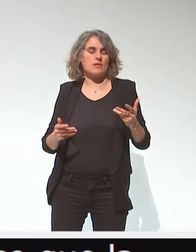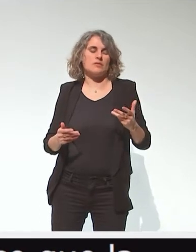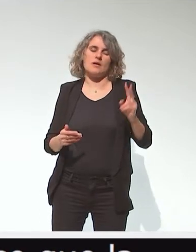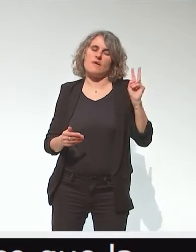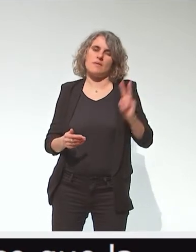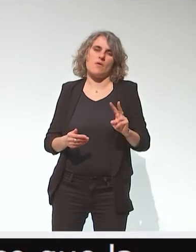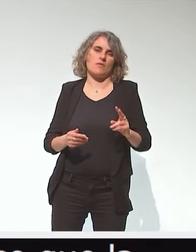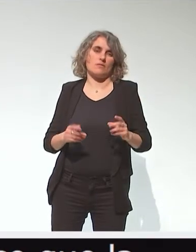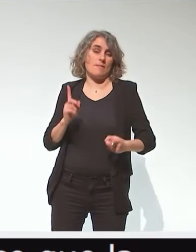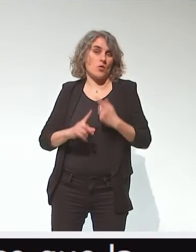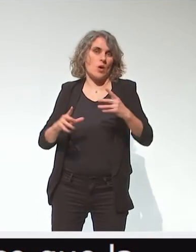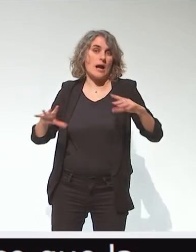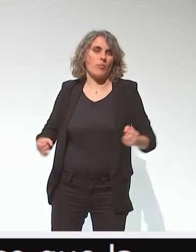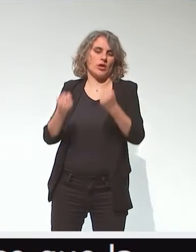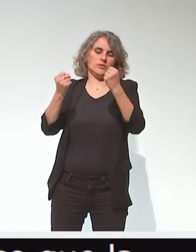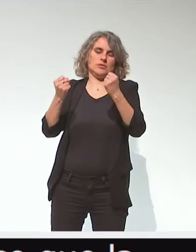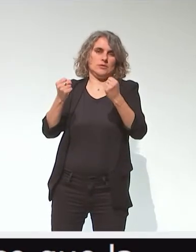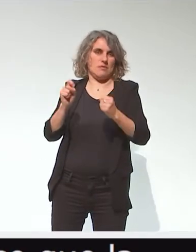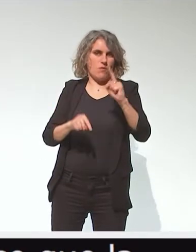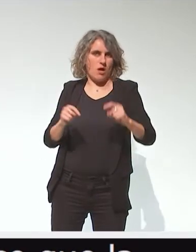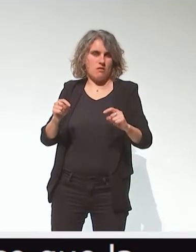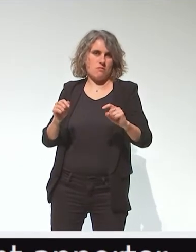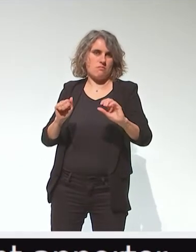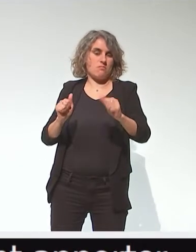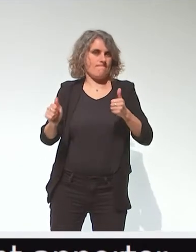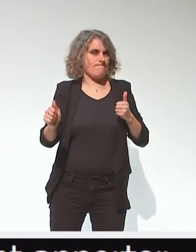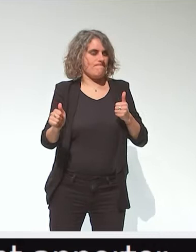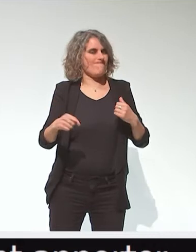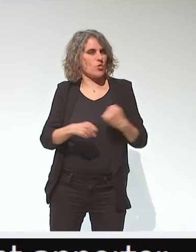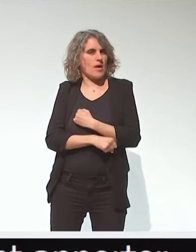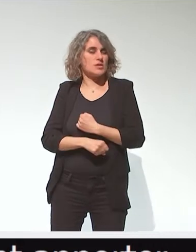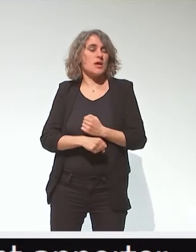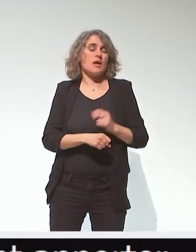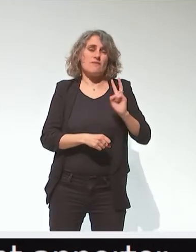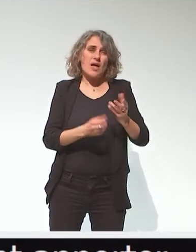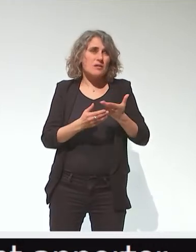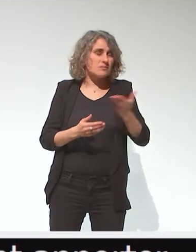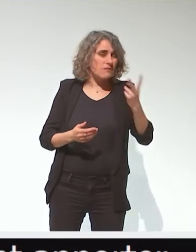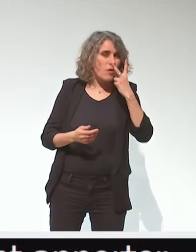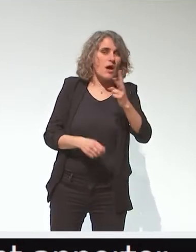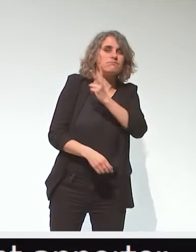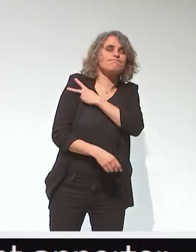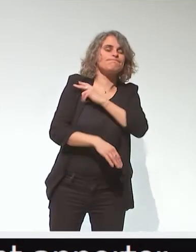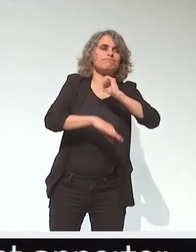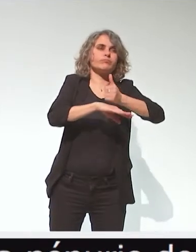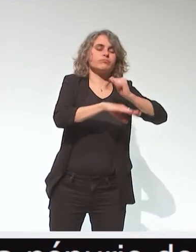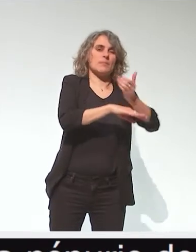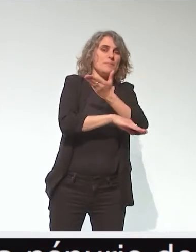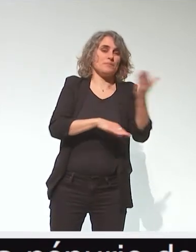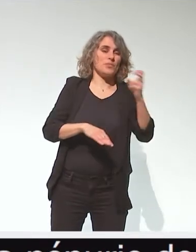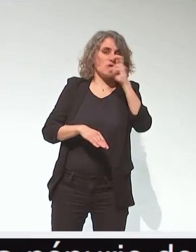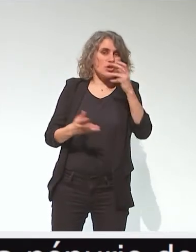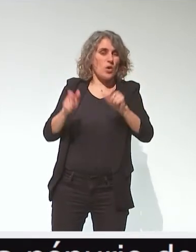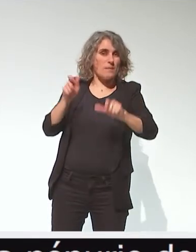feel that a lot of employers are really searching for skilled workforce, and there we can offer people